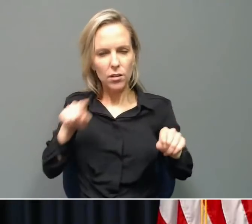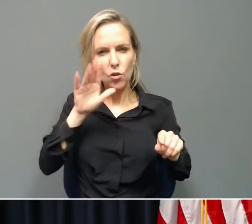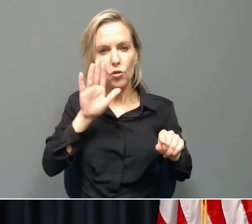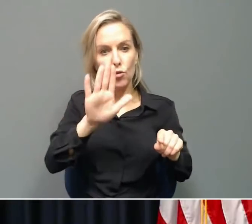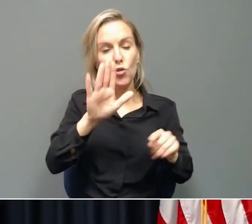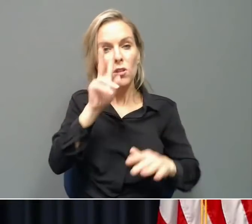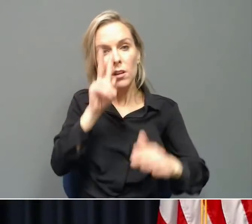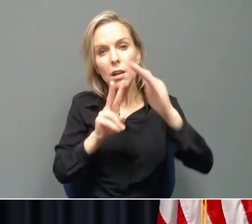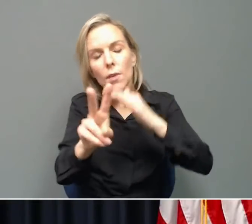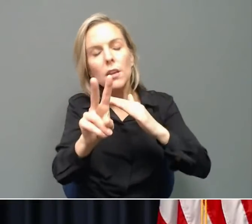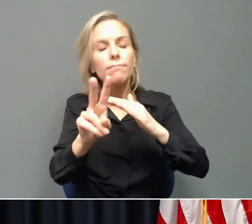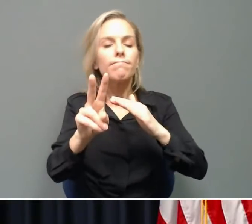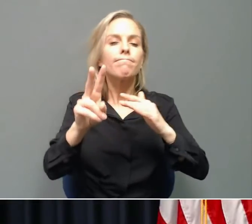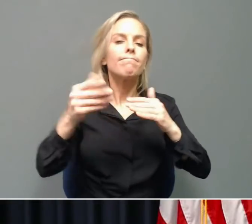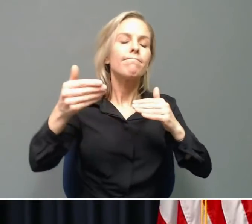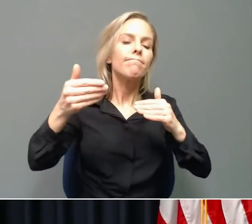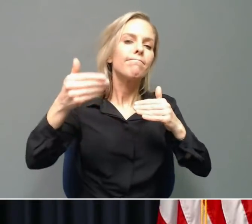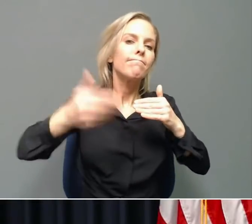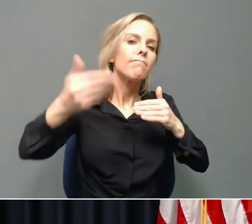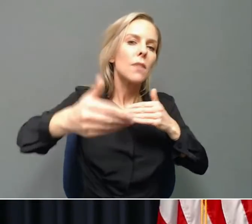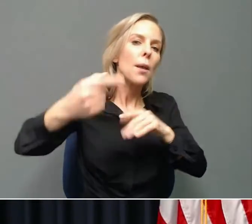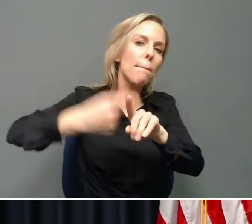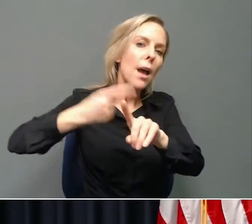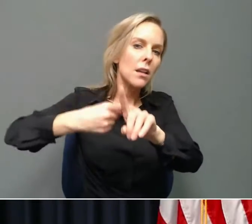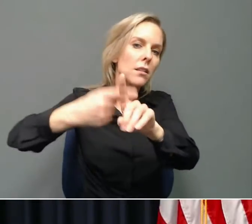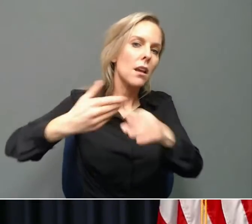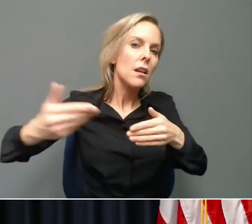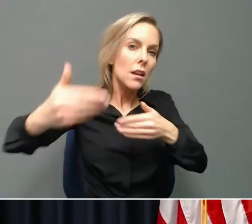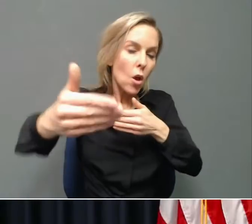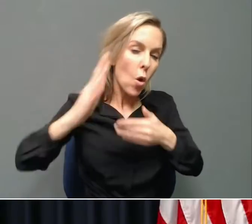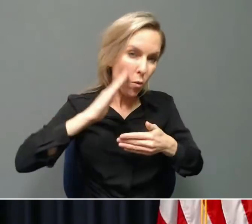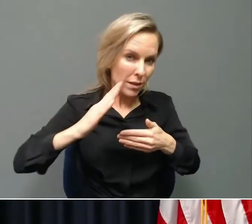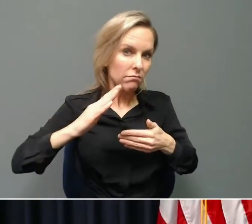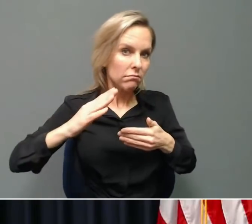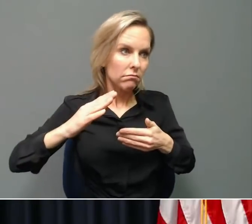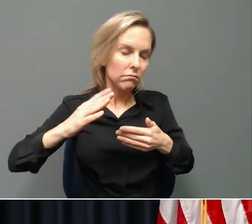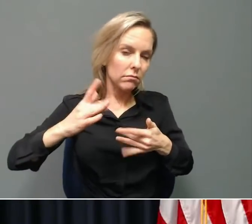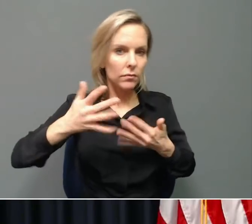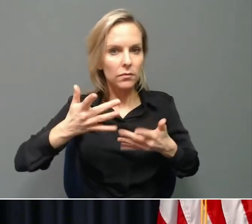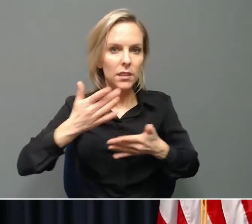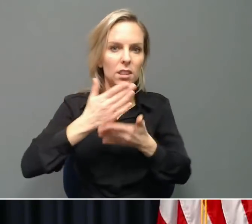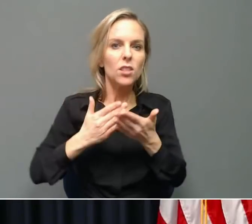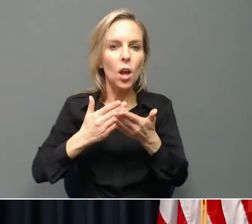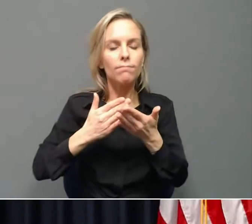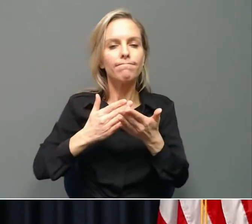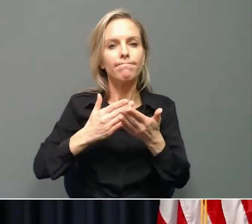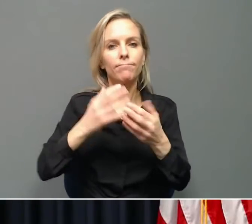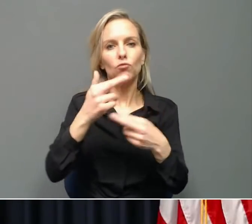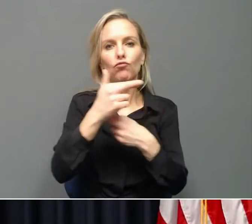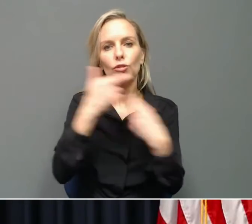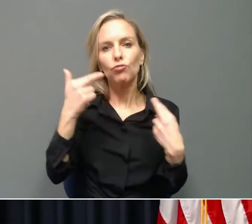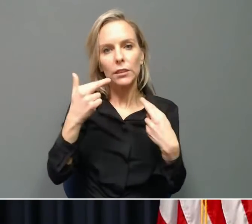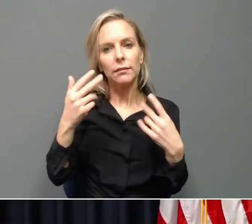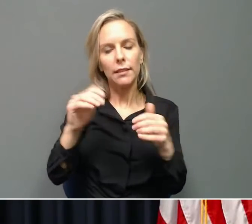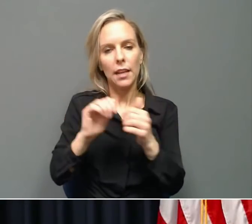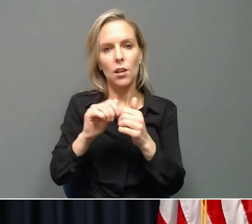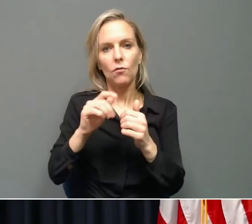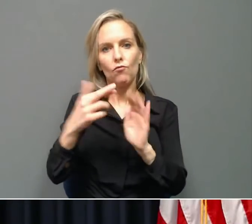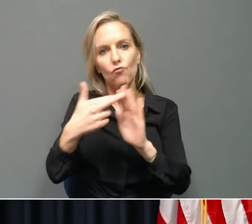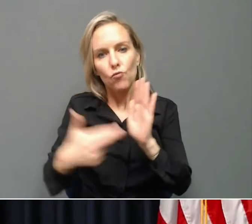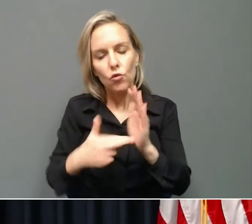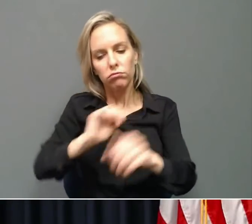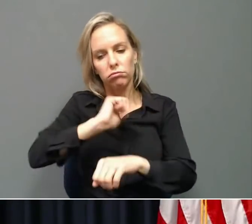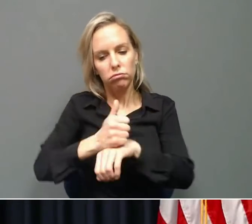and well, at least months ahead that there'll be some restrictions entering nursing homes, even if it be to check